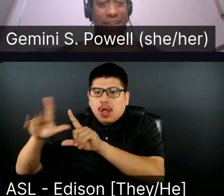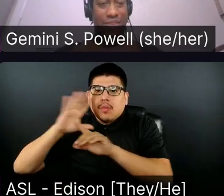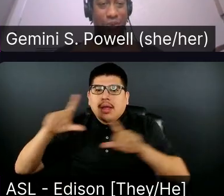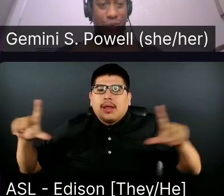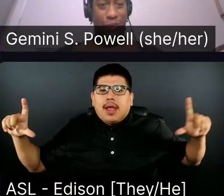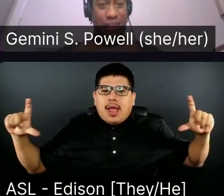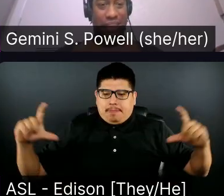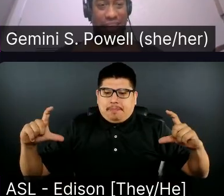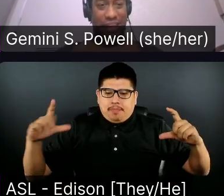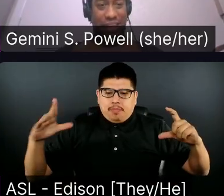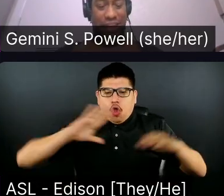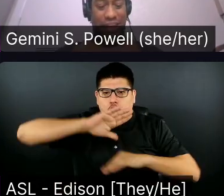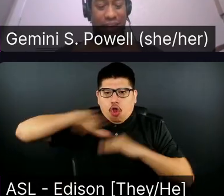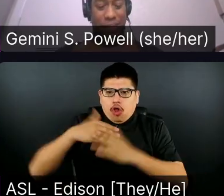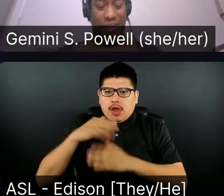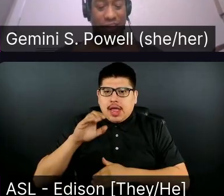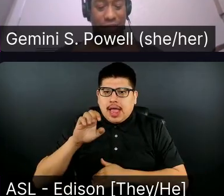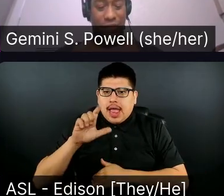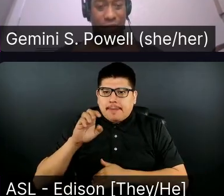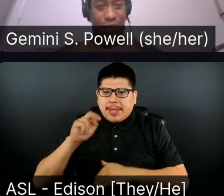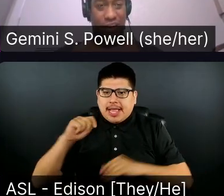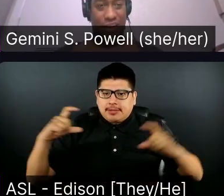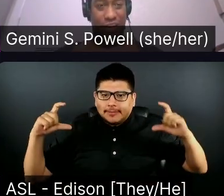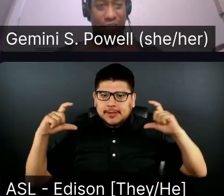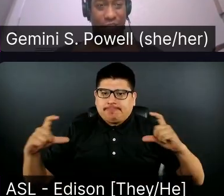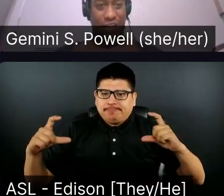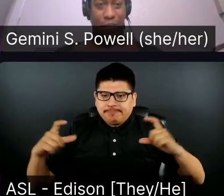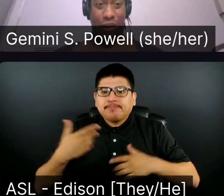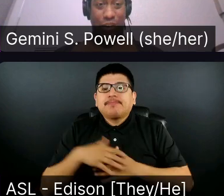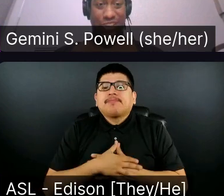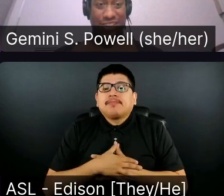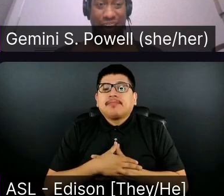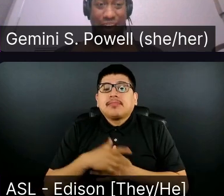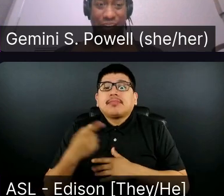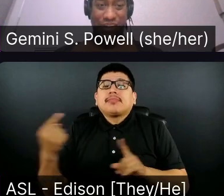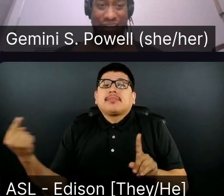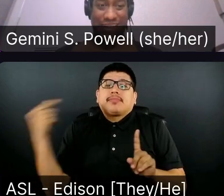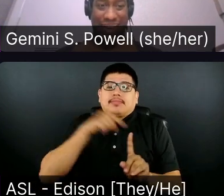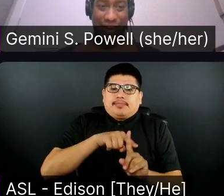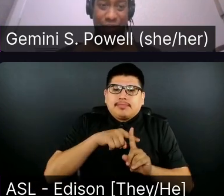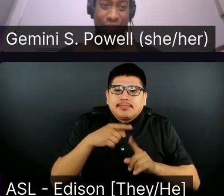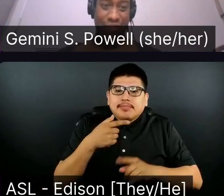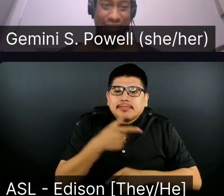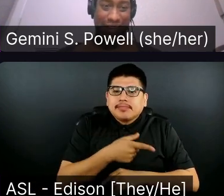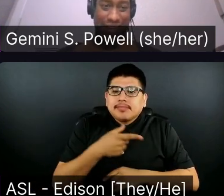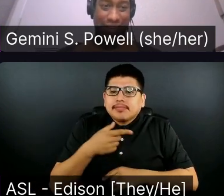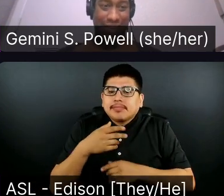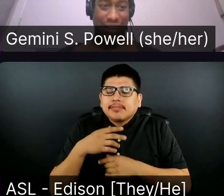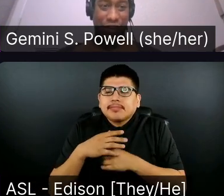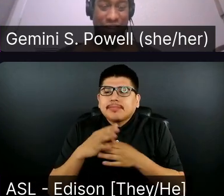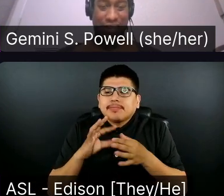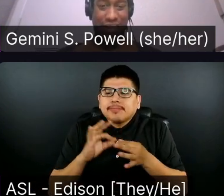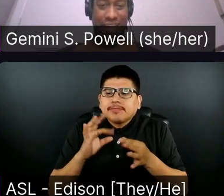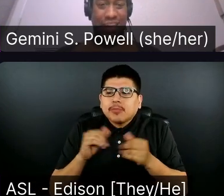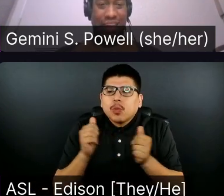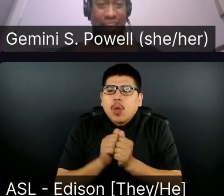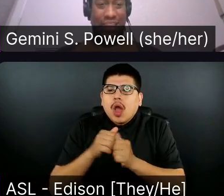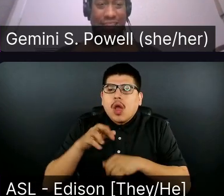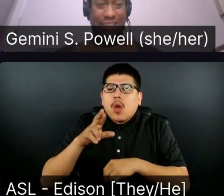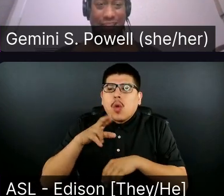Coming back to the mention before of the rel style sheet and referencing the style